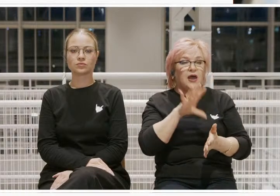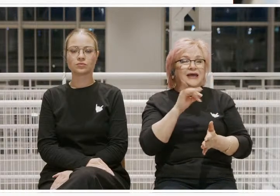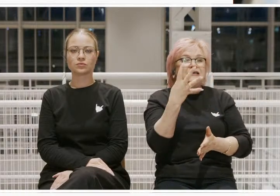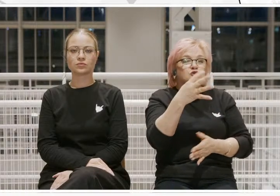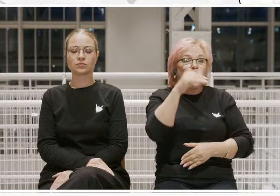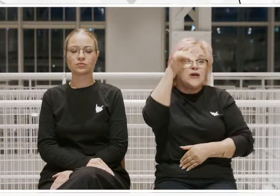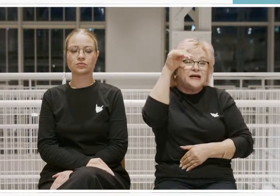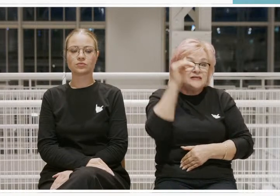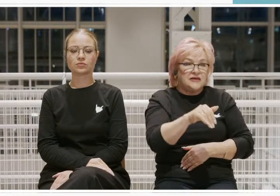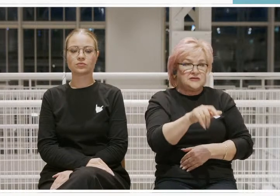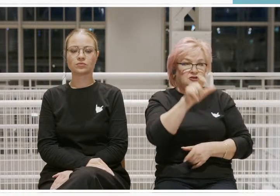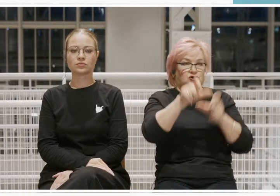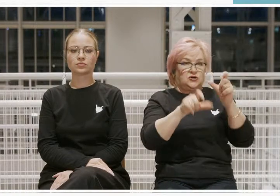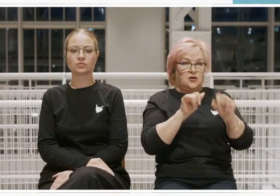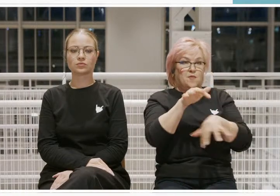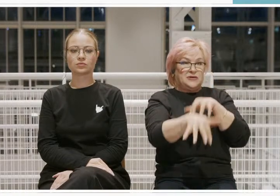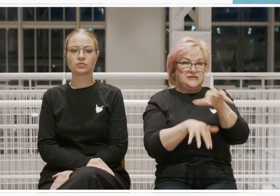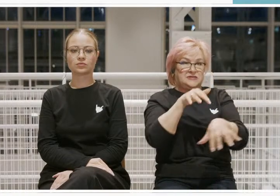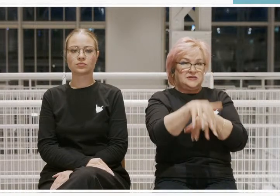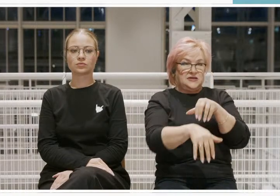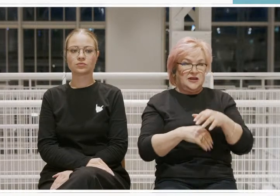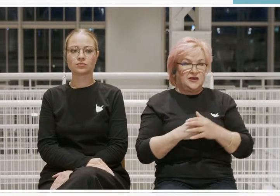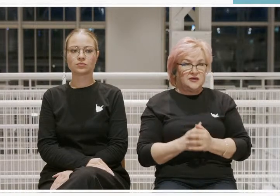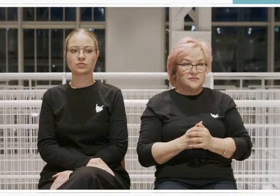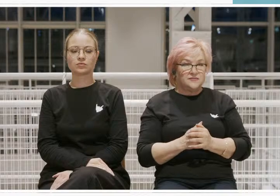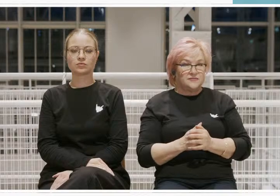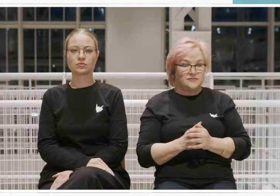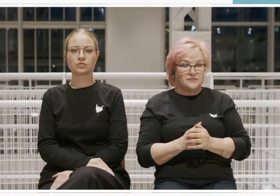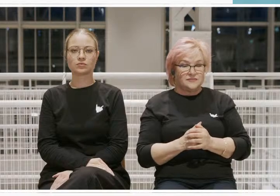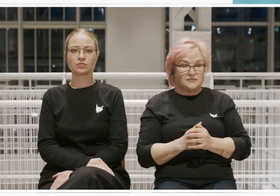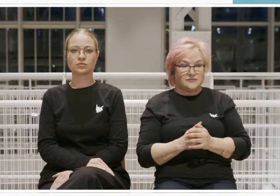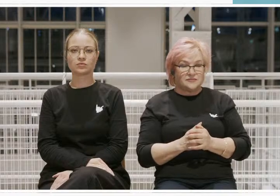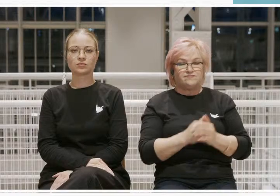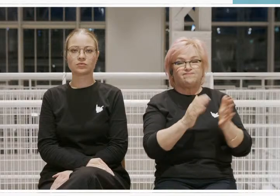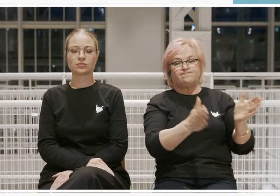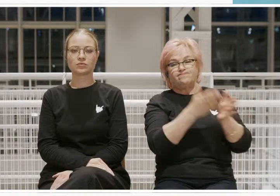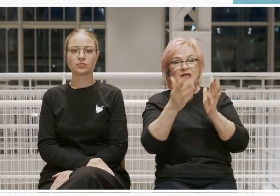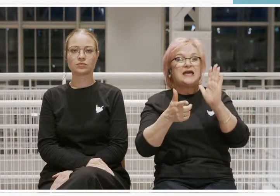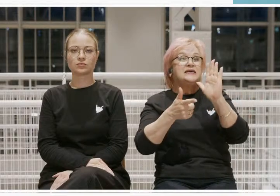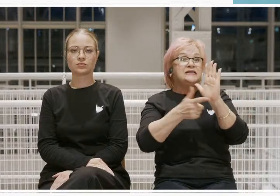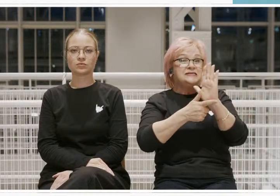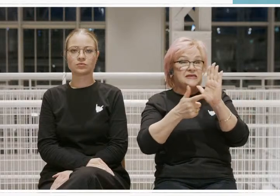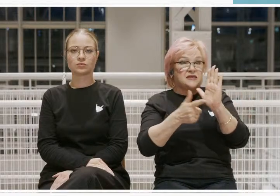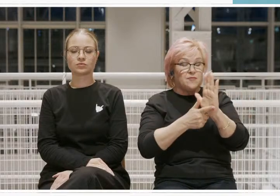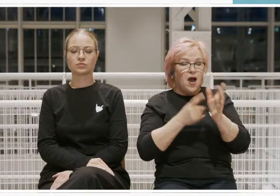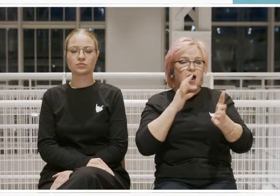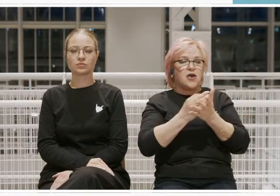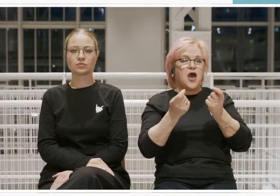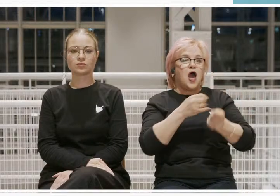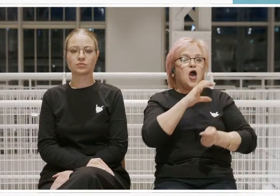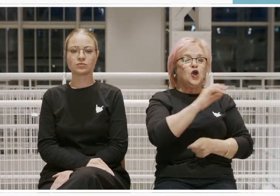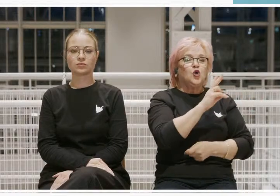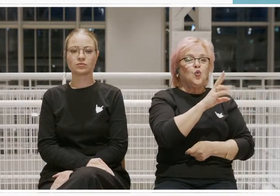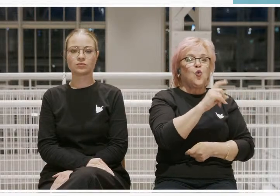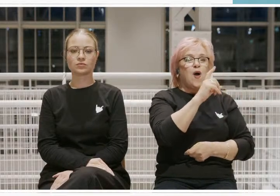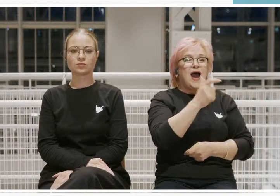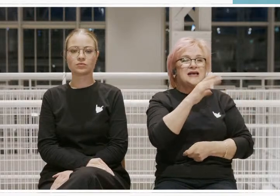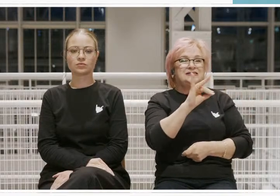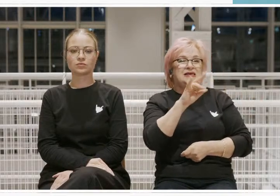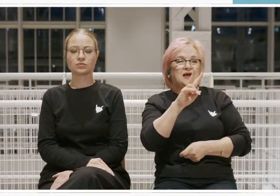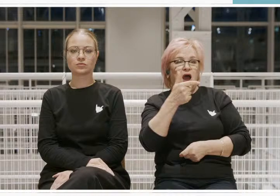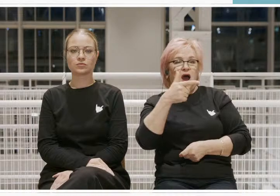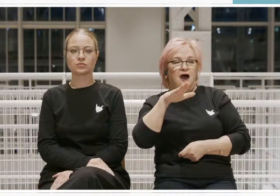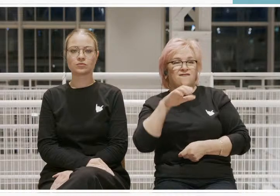visitors. The 7th edition was curated by Yuko Hasegawa, took place in